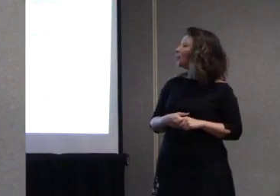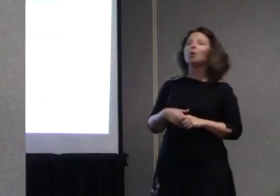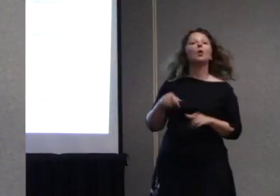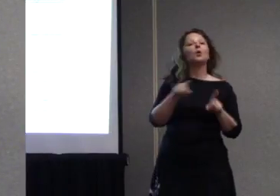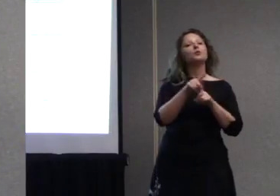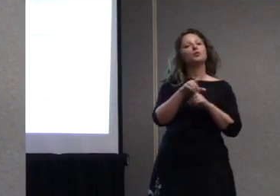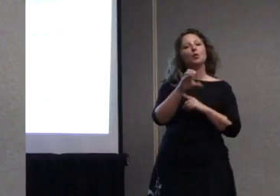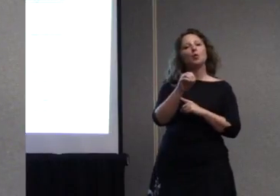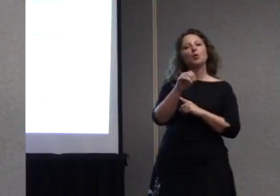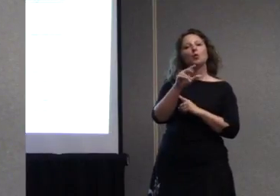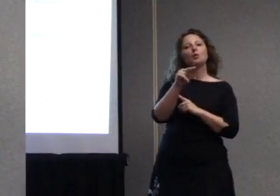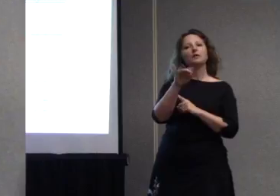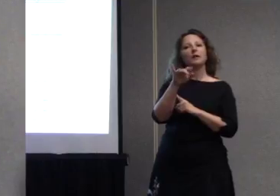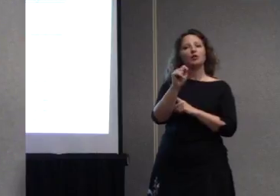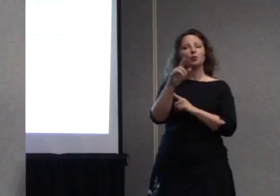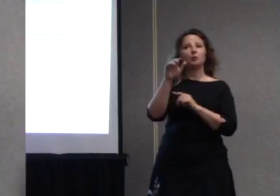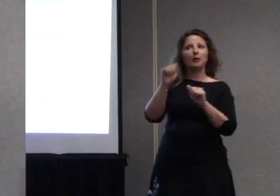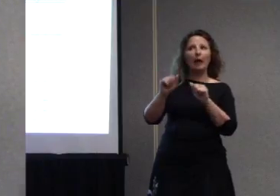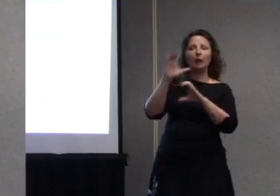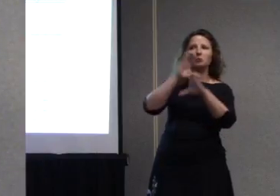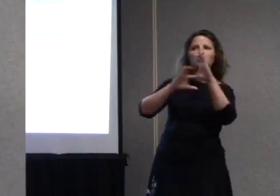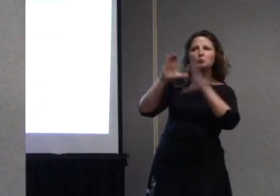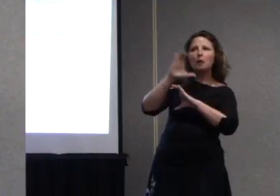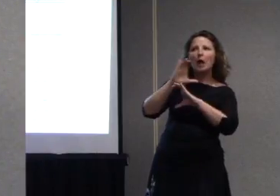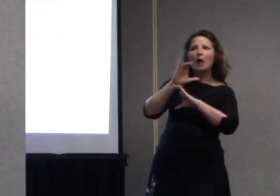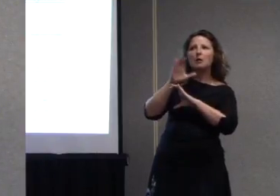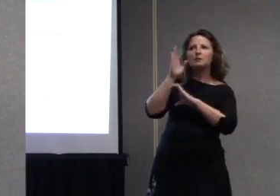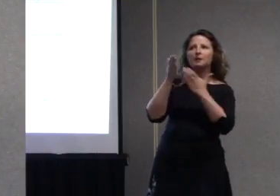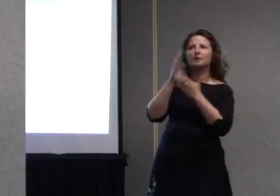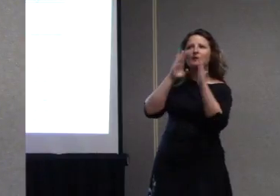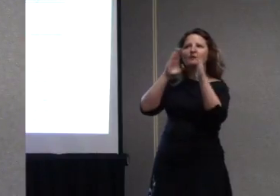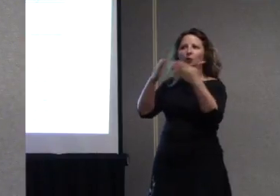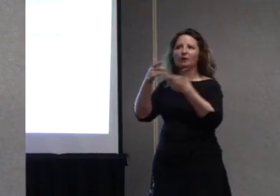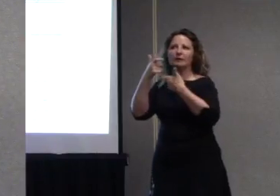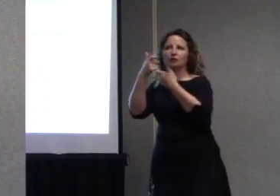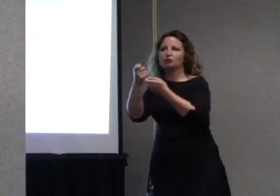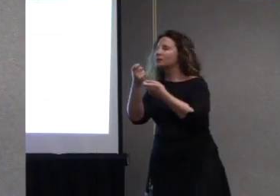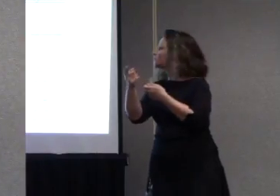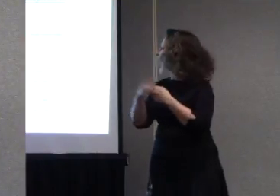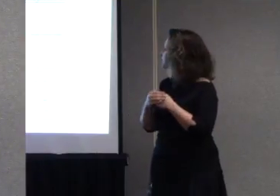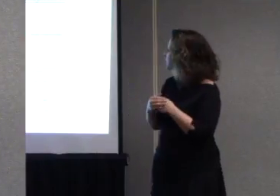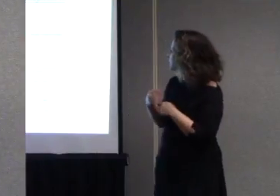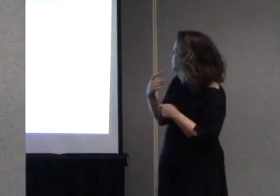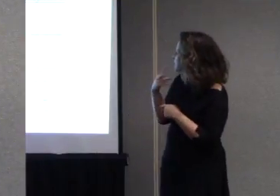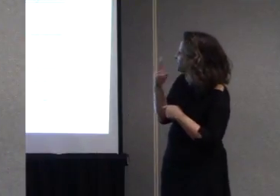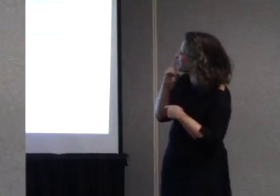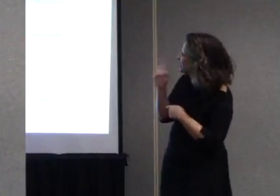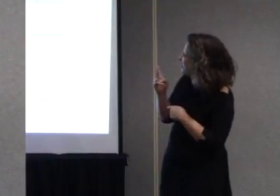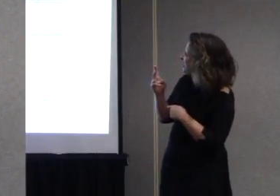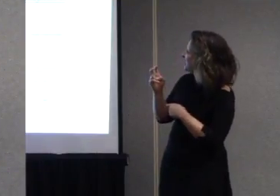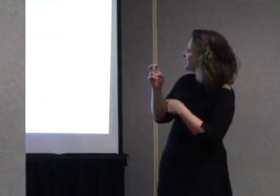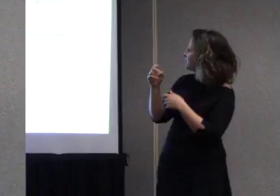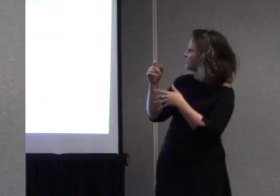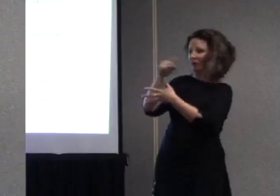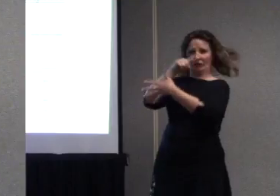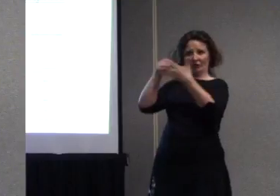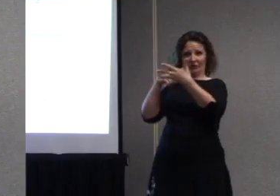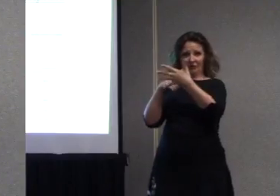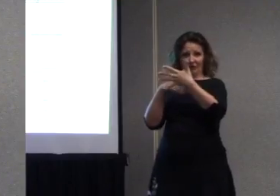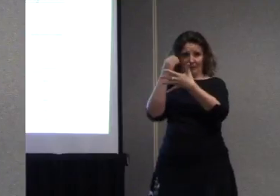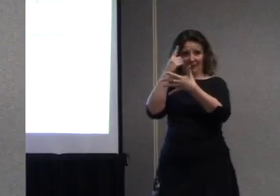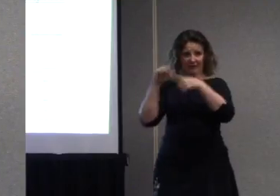also browse the ONET by interests. See a little common, realistic, investigative, see all